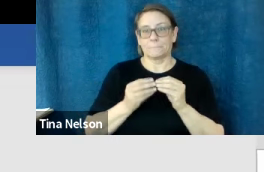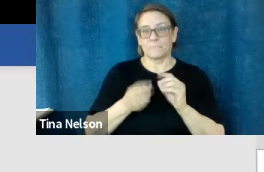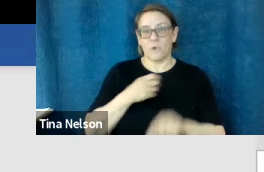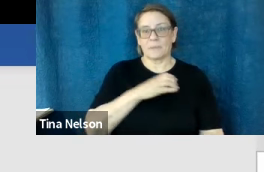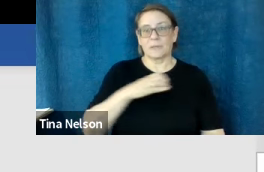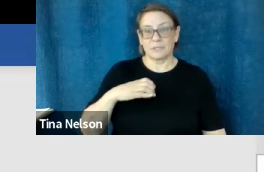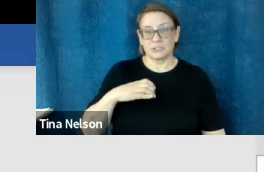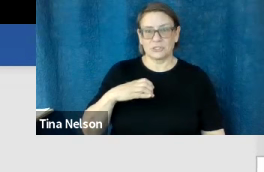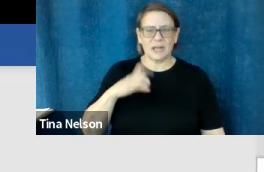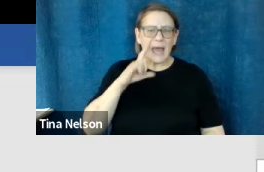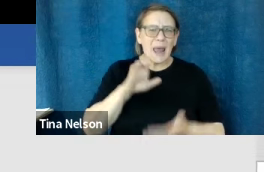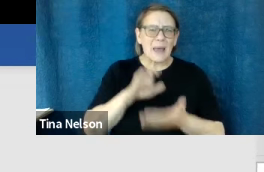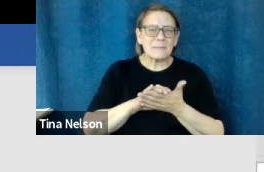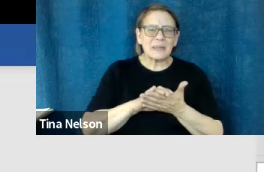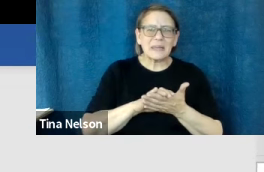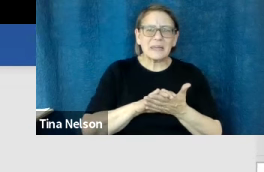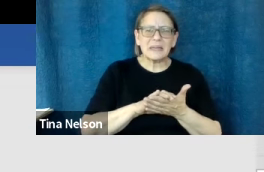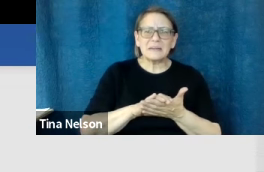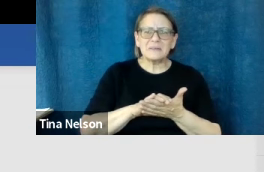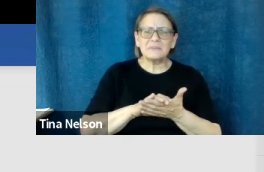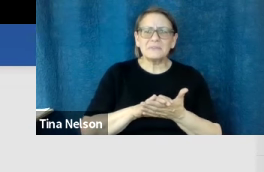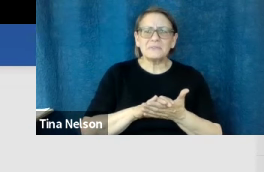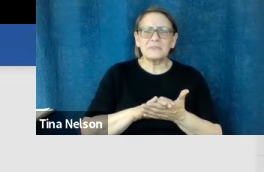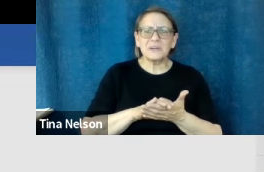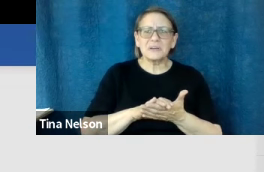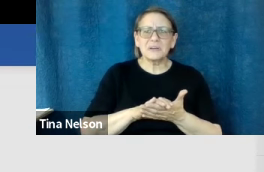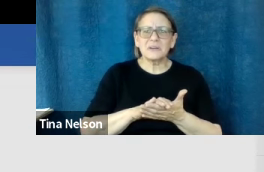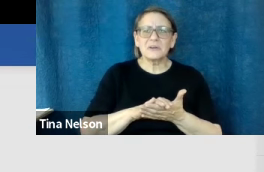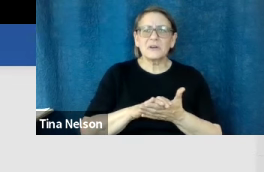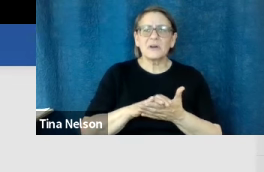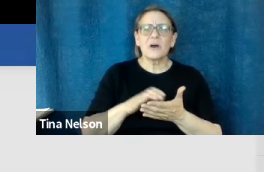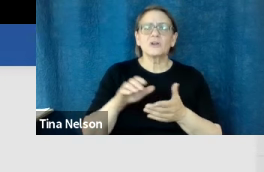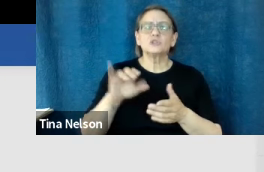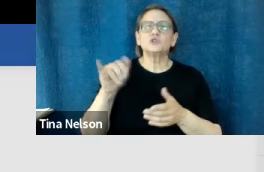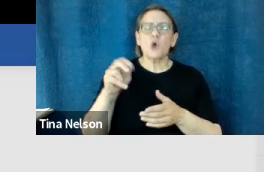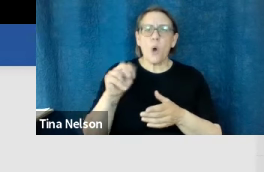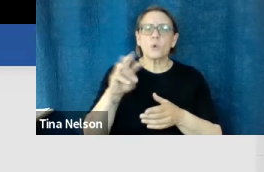I believe Joan and Simon were also our interpreters for the meeting.